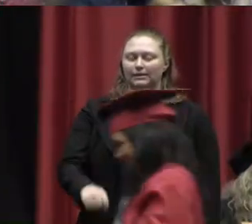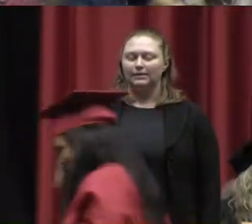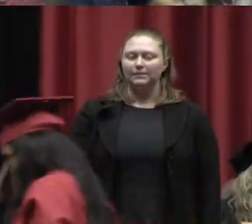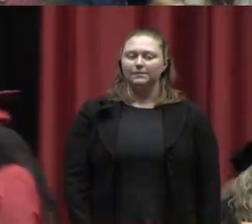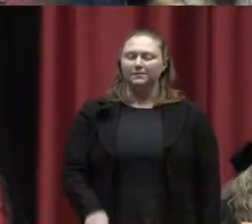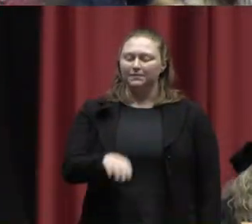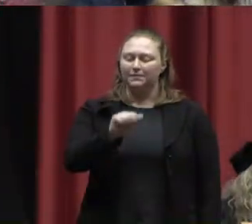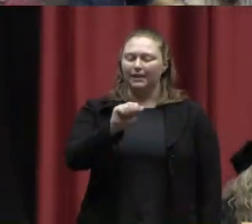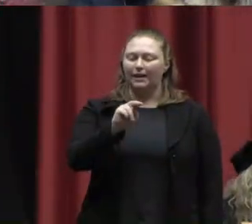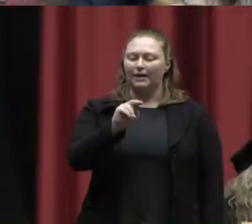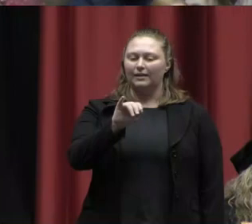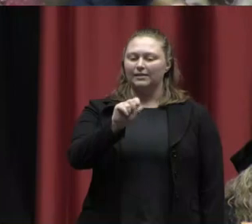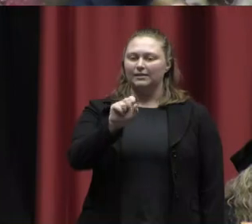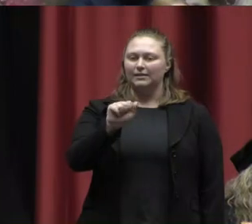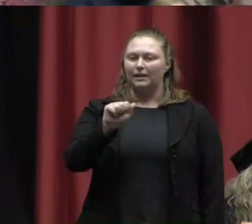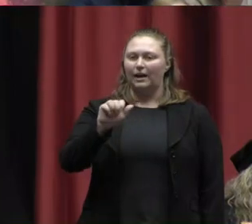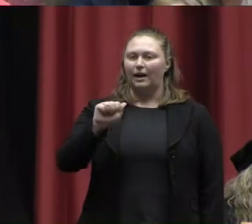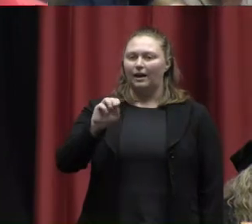Elise Anaya.